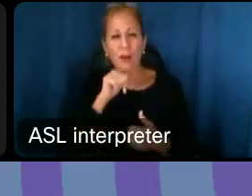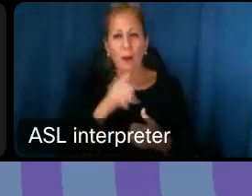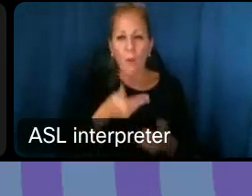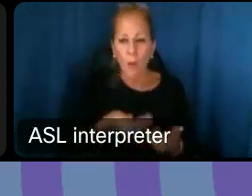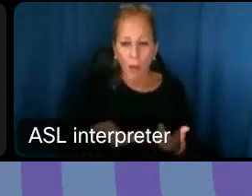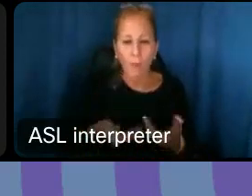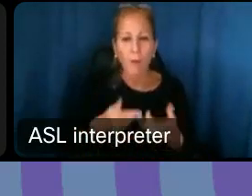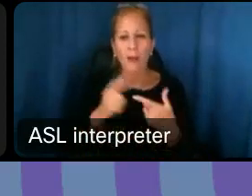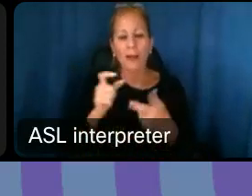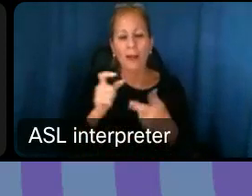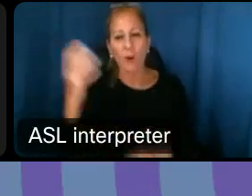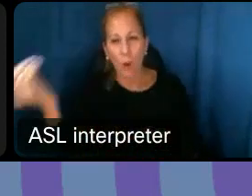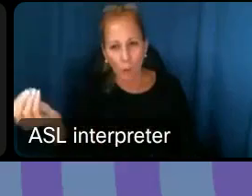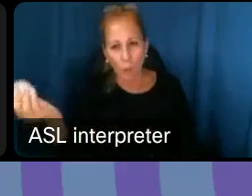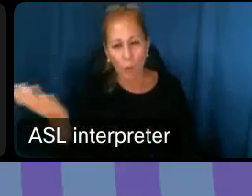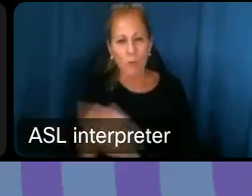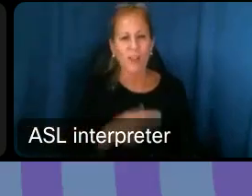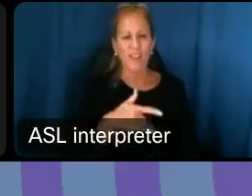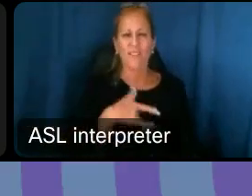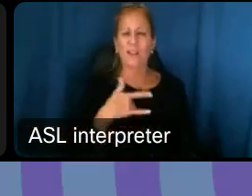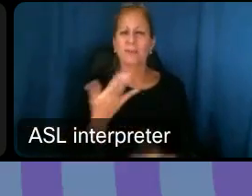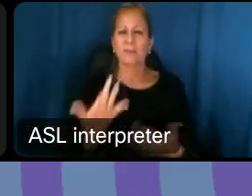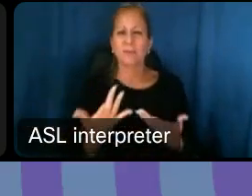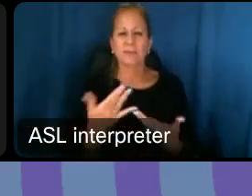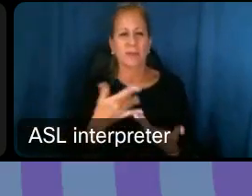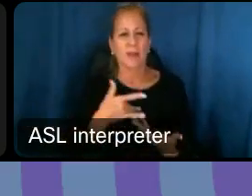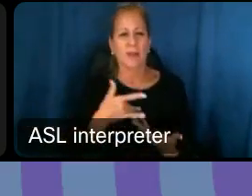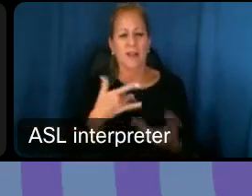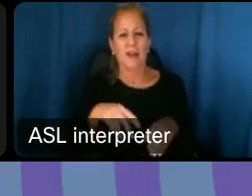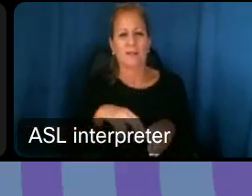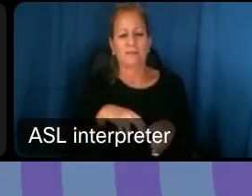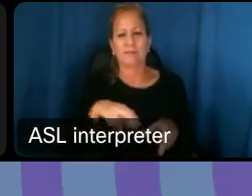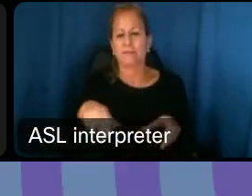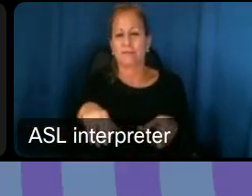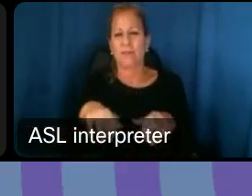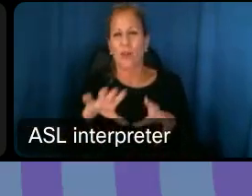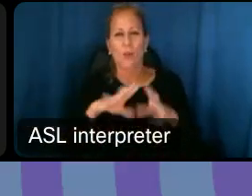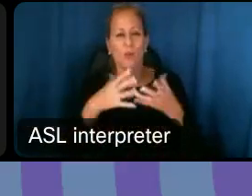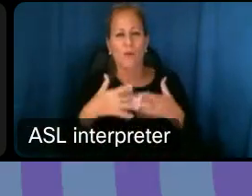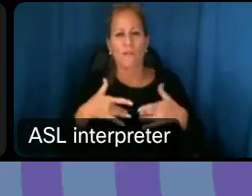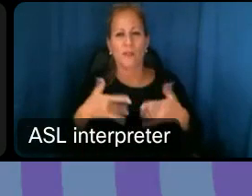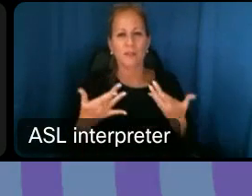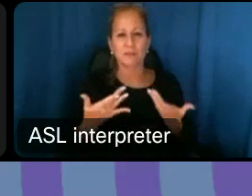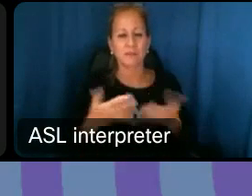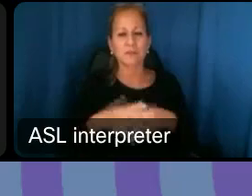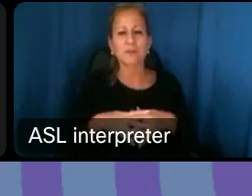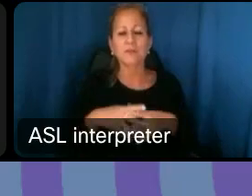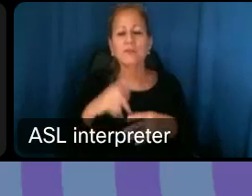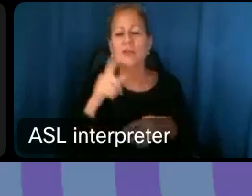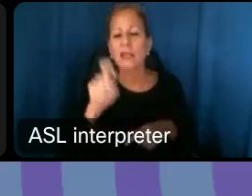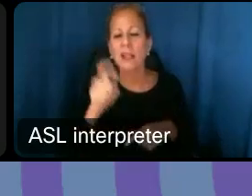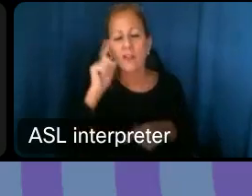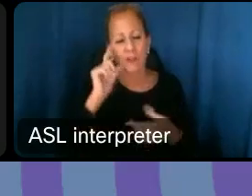welcome and need to leave. They feel as if they are stepping outside of their own worlds. There is a need